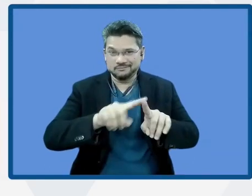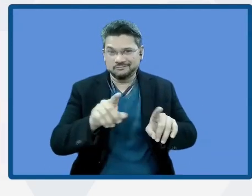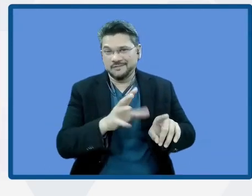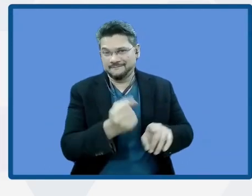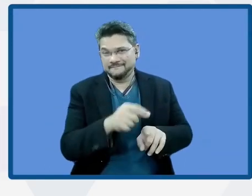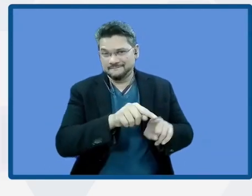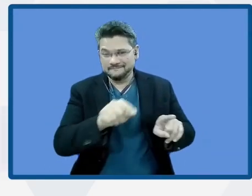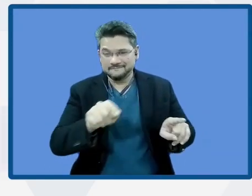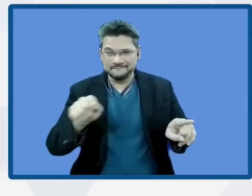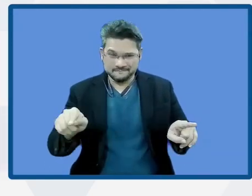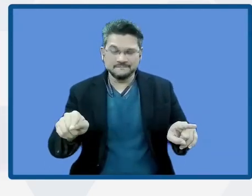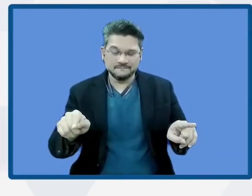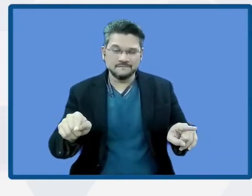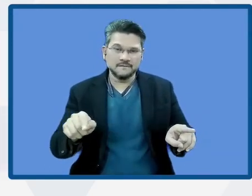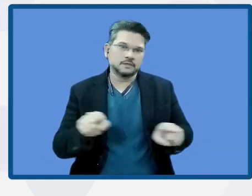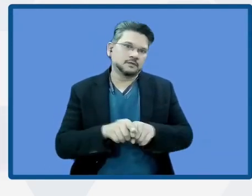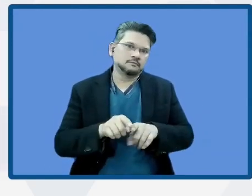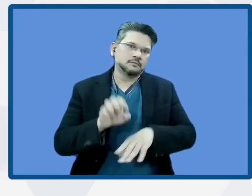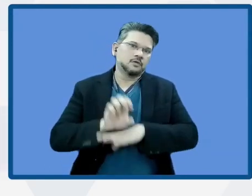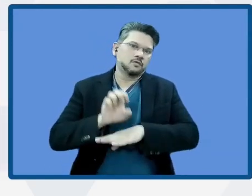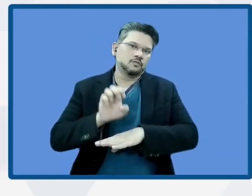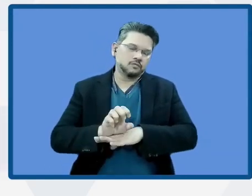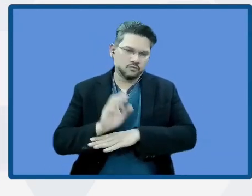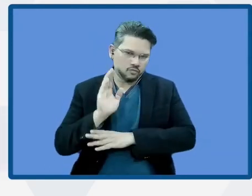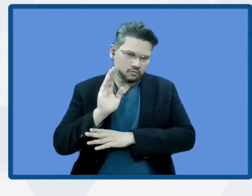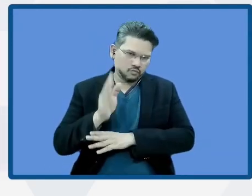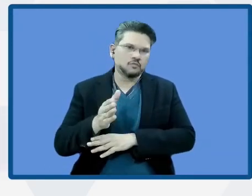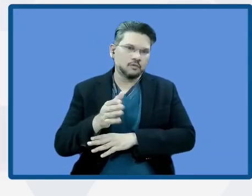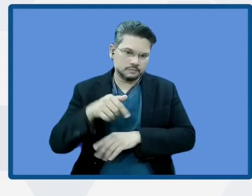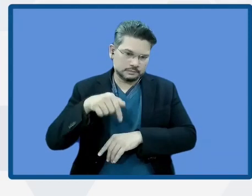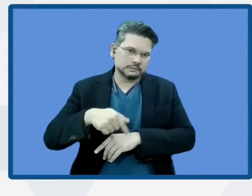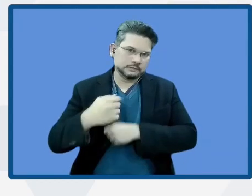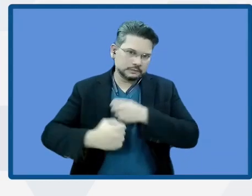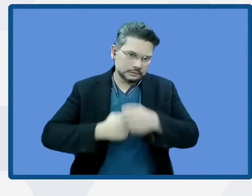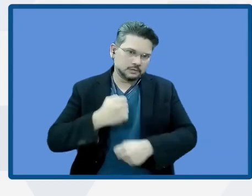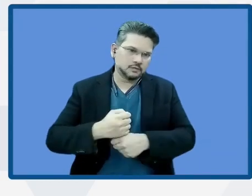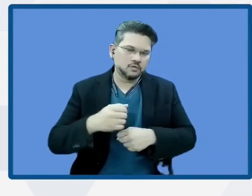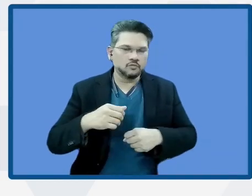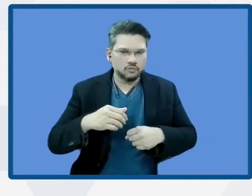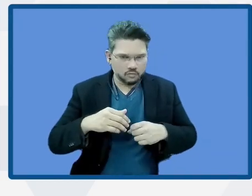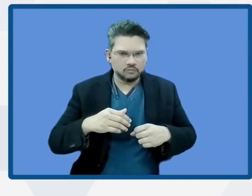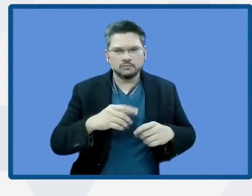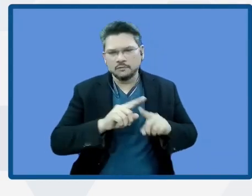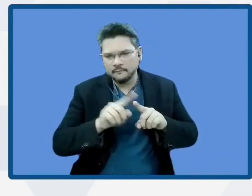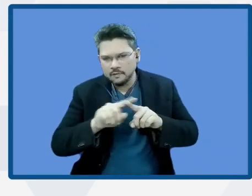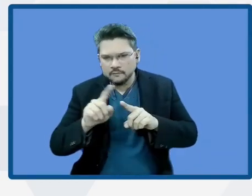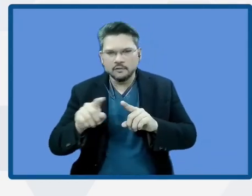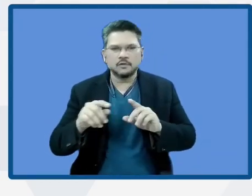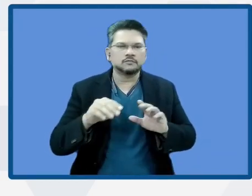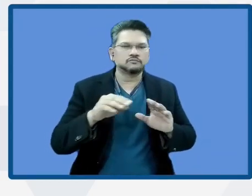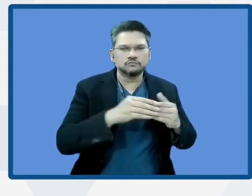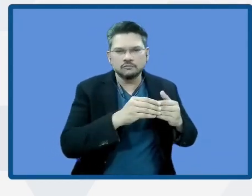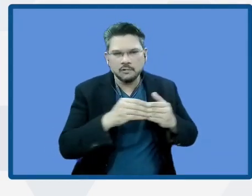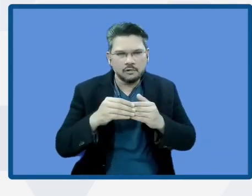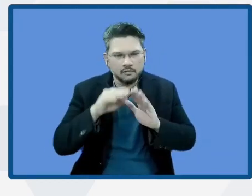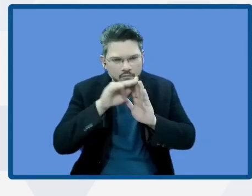systems. Ecuador will make official this year different guidelines for national early warning systems in